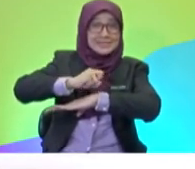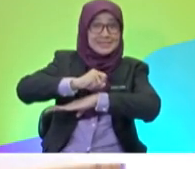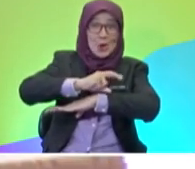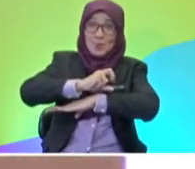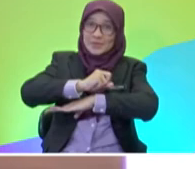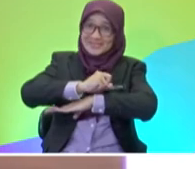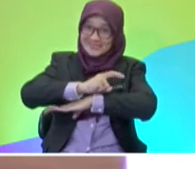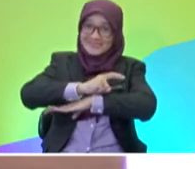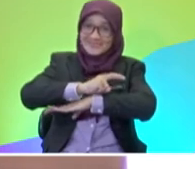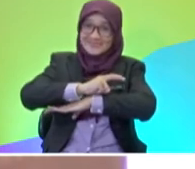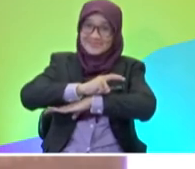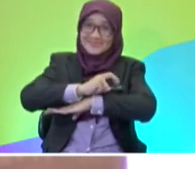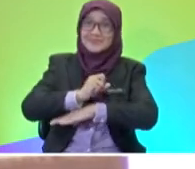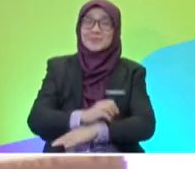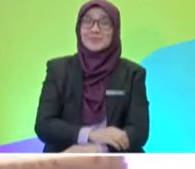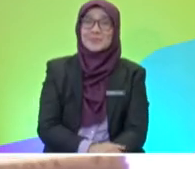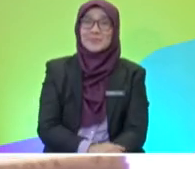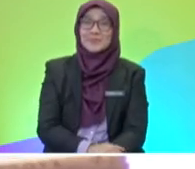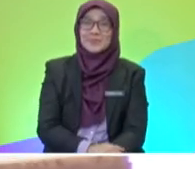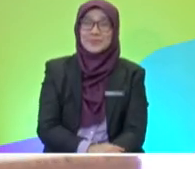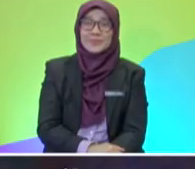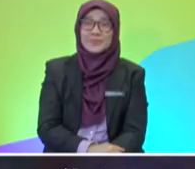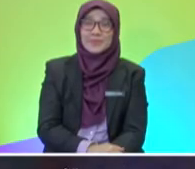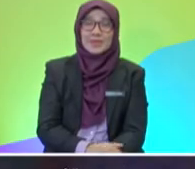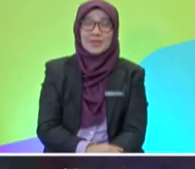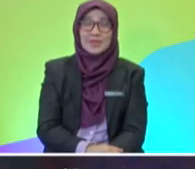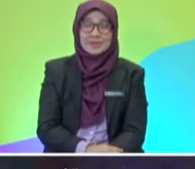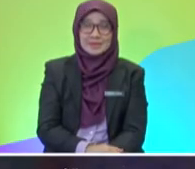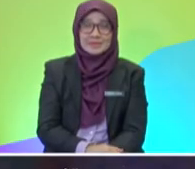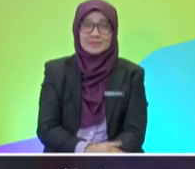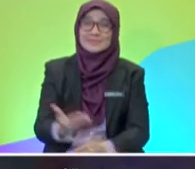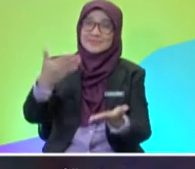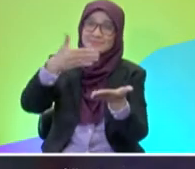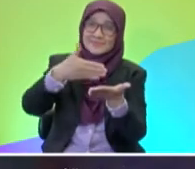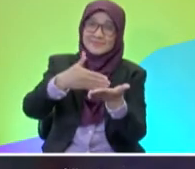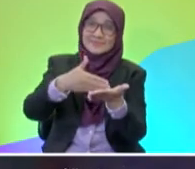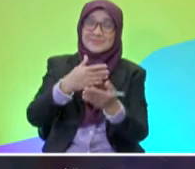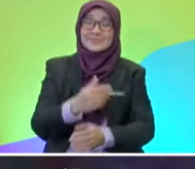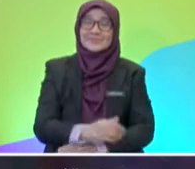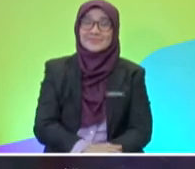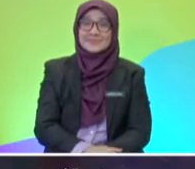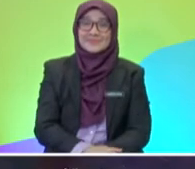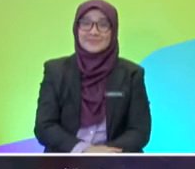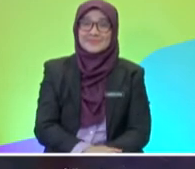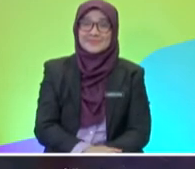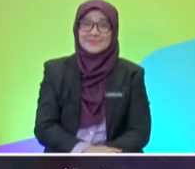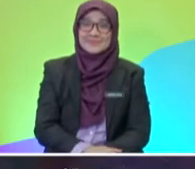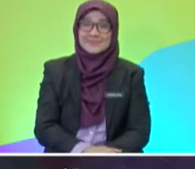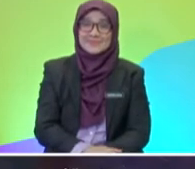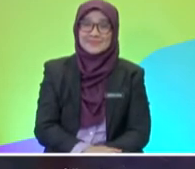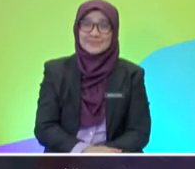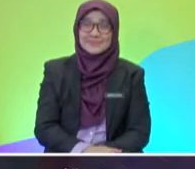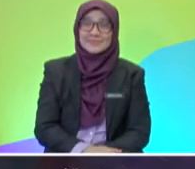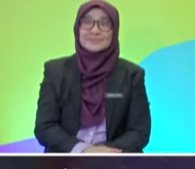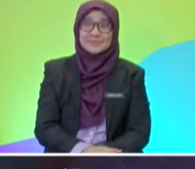Grasshopper. Okay. Now, let's move to the next one. Okay. What is the next one? Ooh, I see